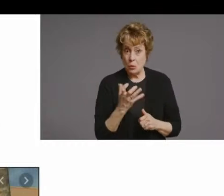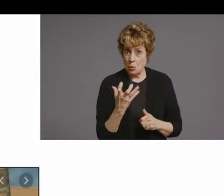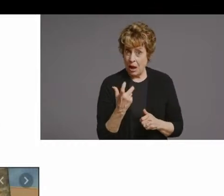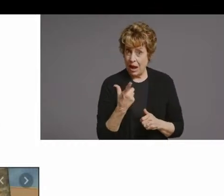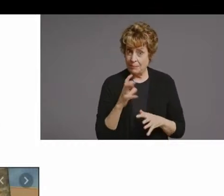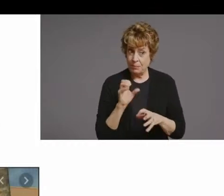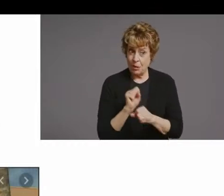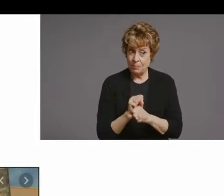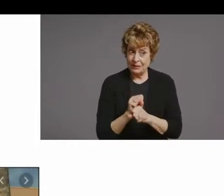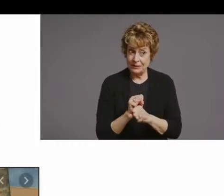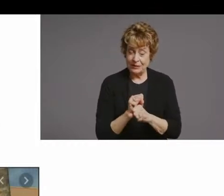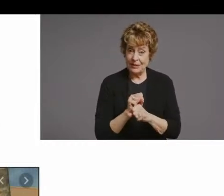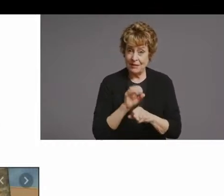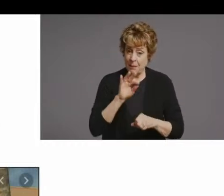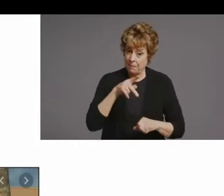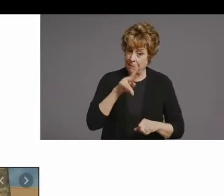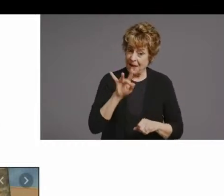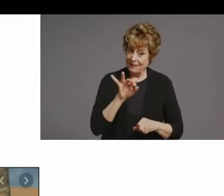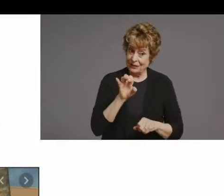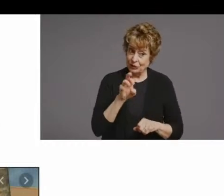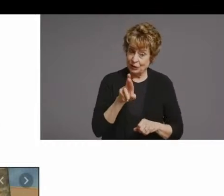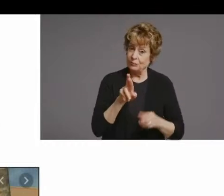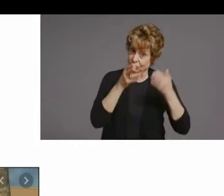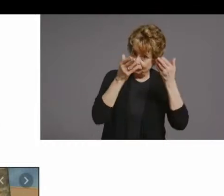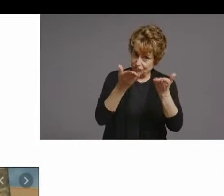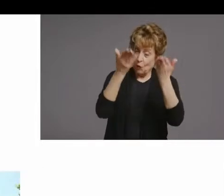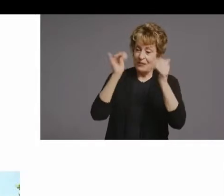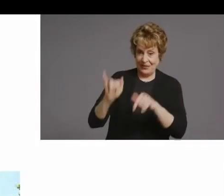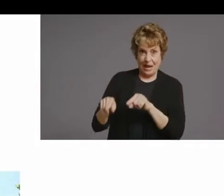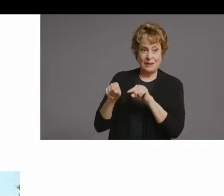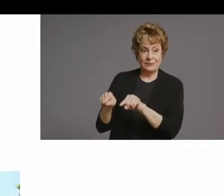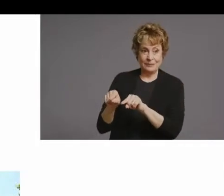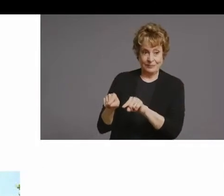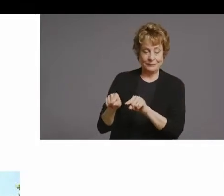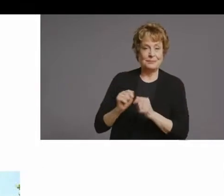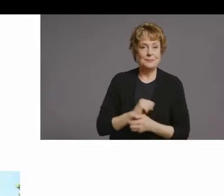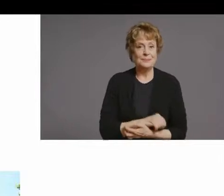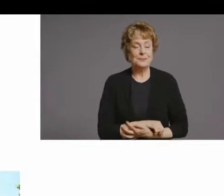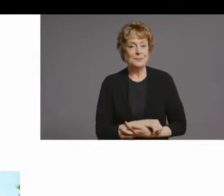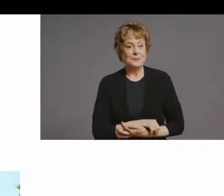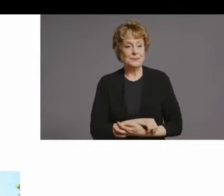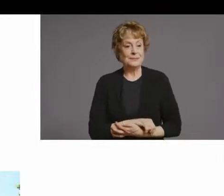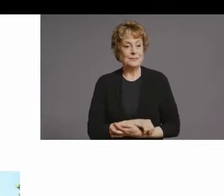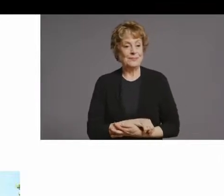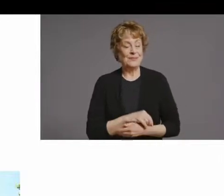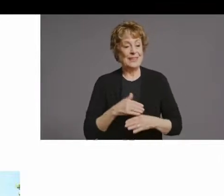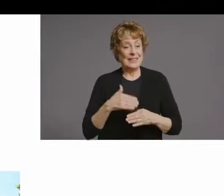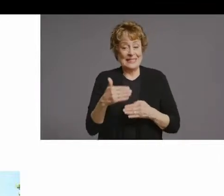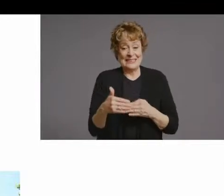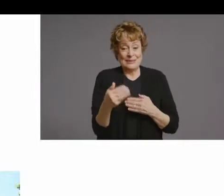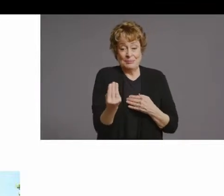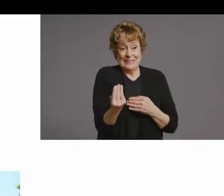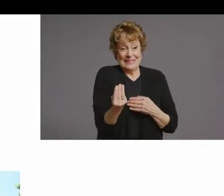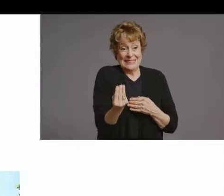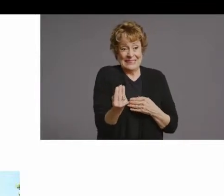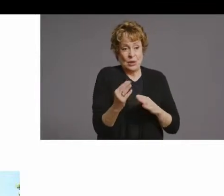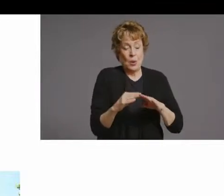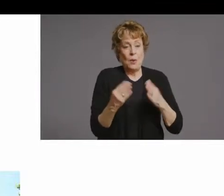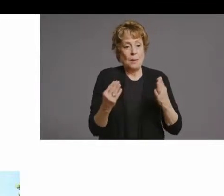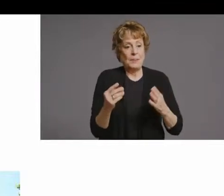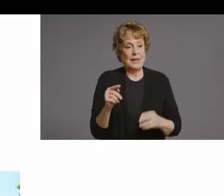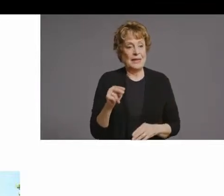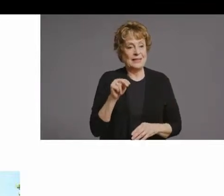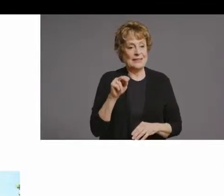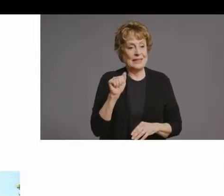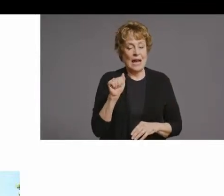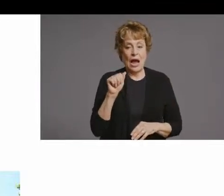vaccine, we would recommend making an appointment there. On Monday, we will be opening our Northern Arizona University